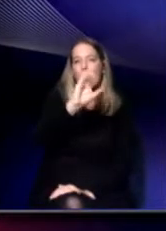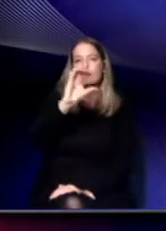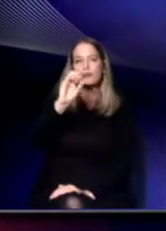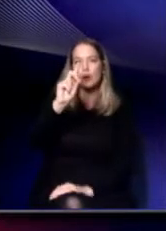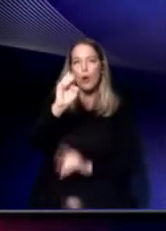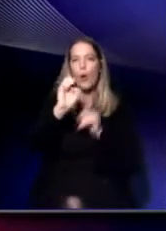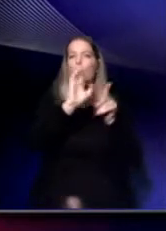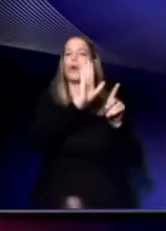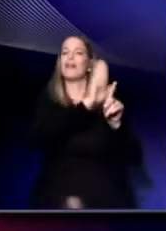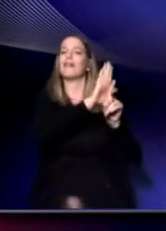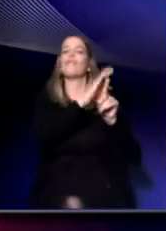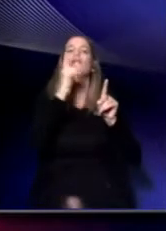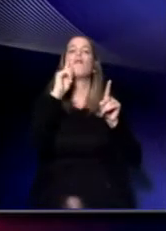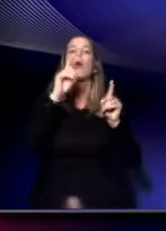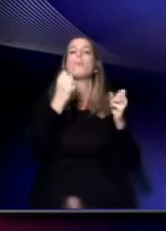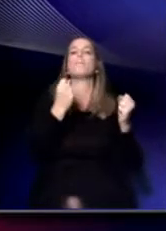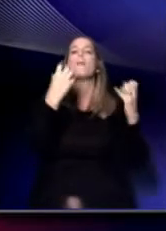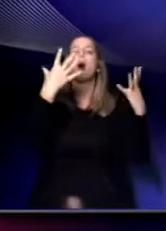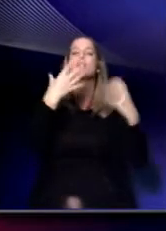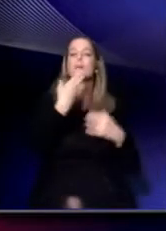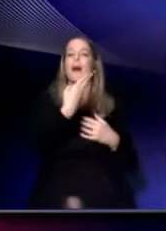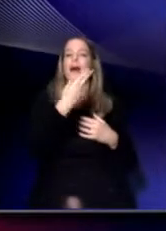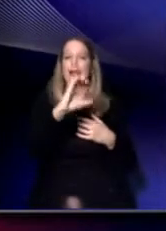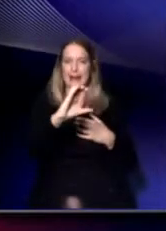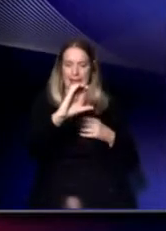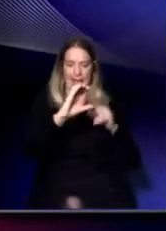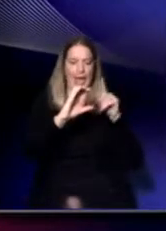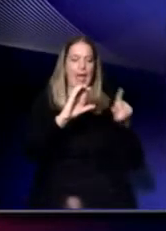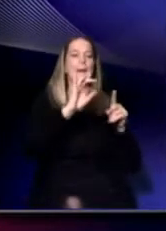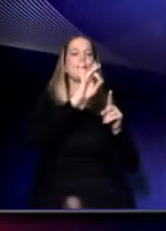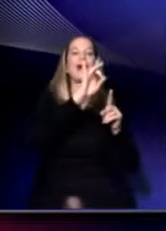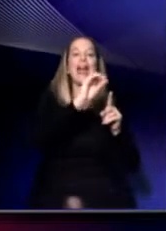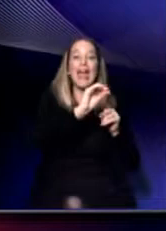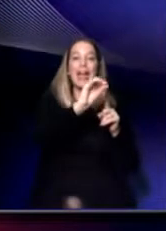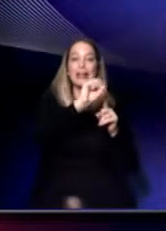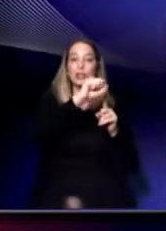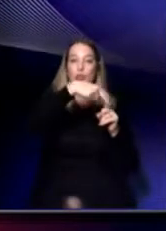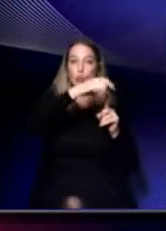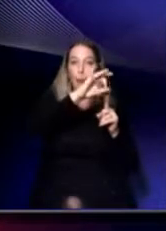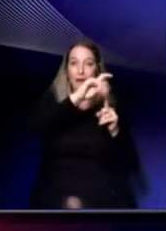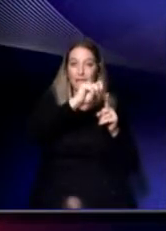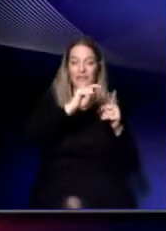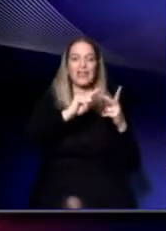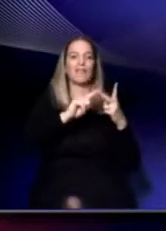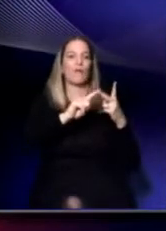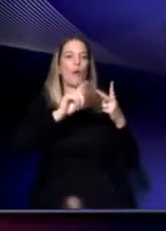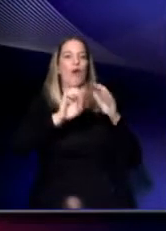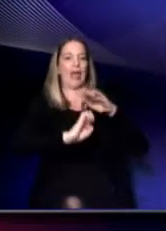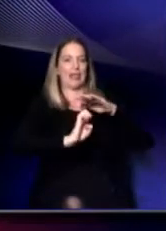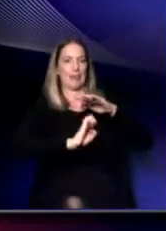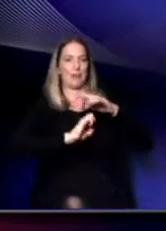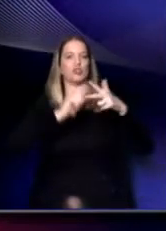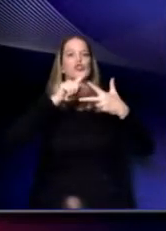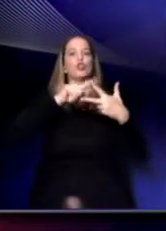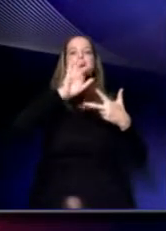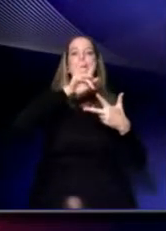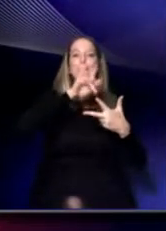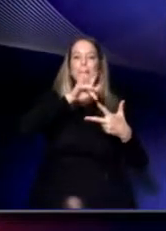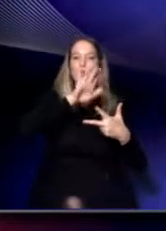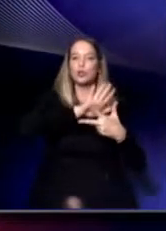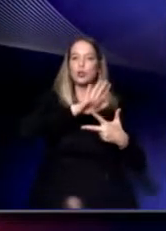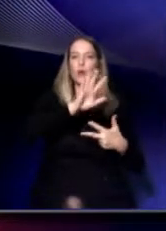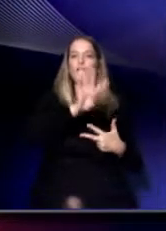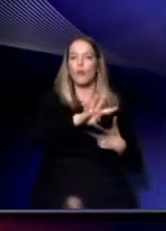which I'm sure you know about, which is 80 square feet for elementary, 84 for middle school, and 125 for high school. But